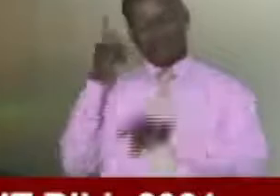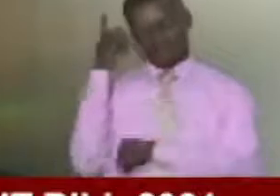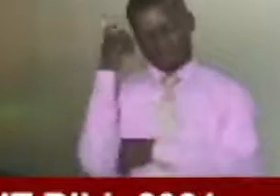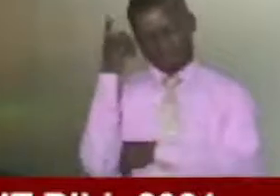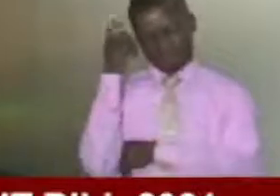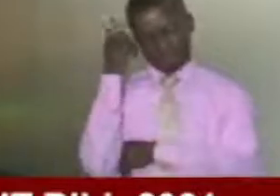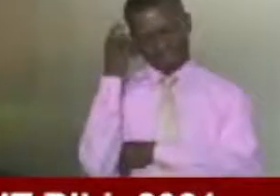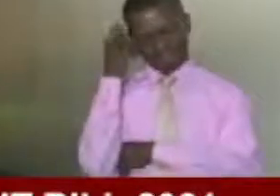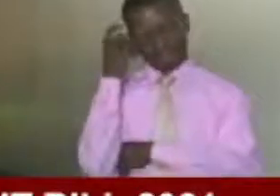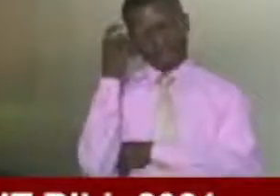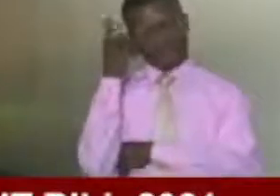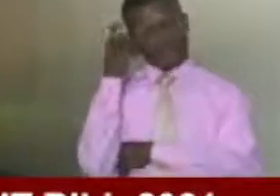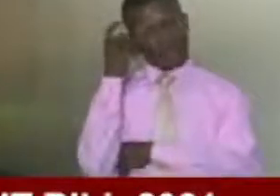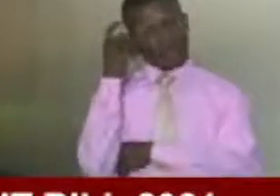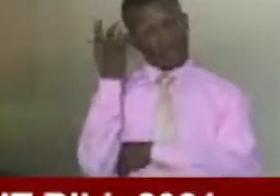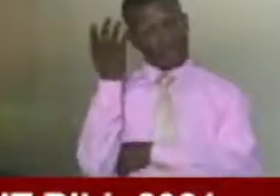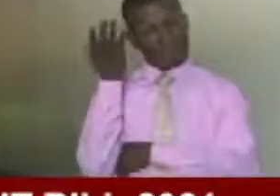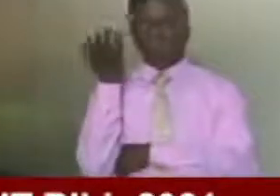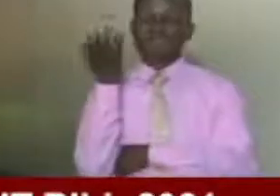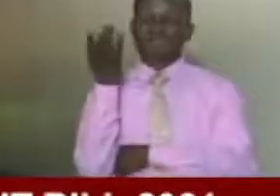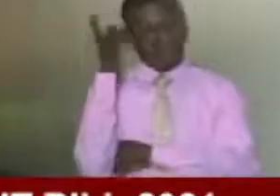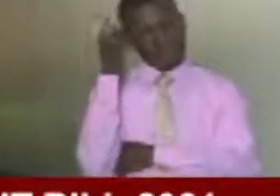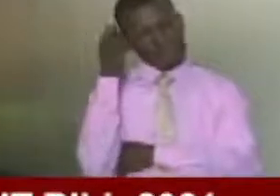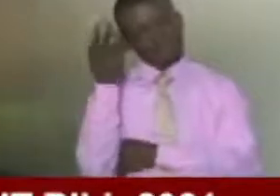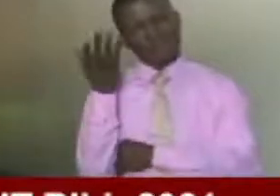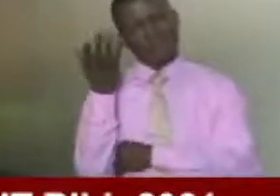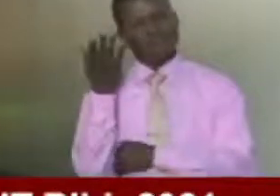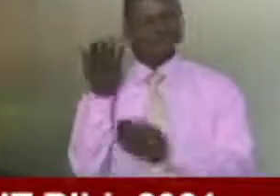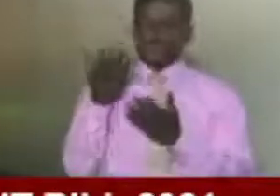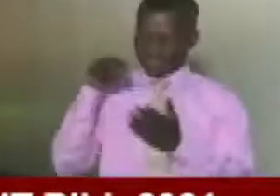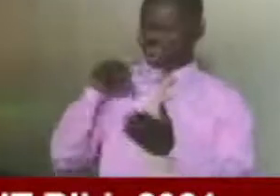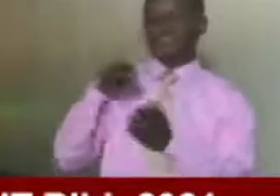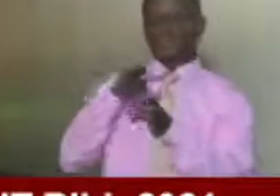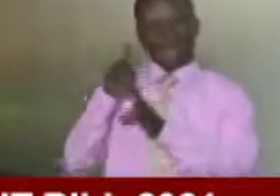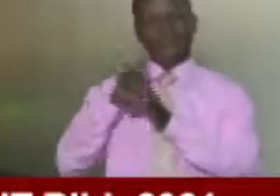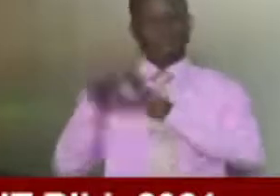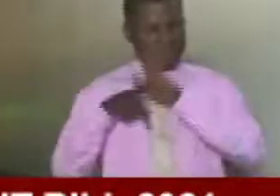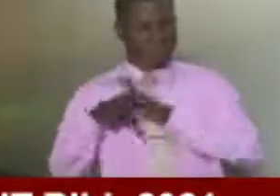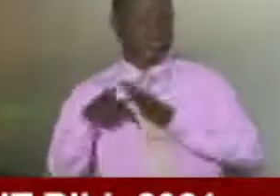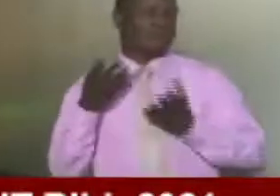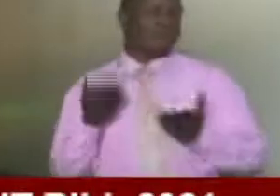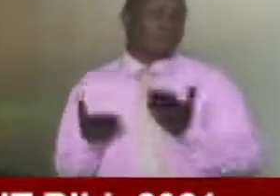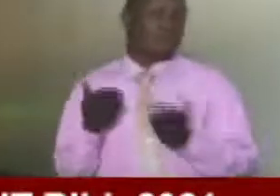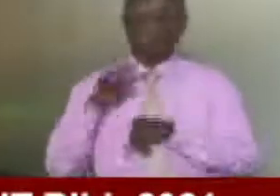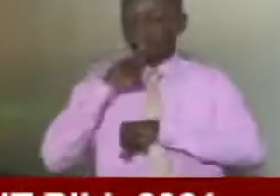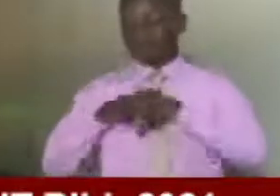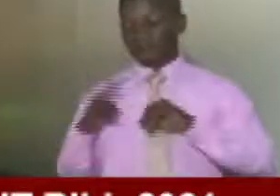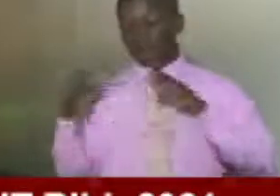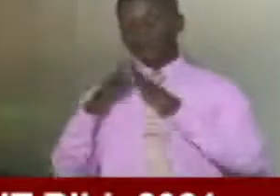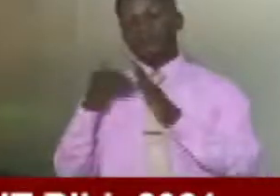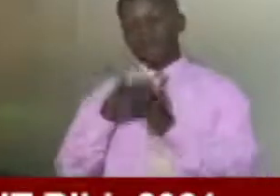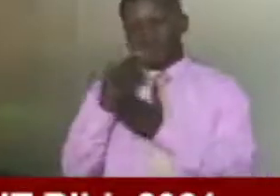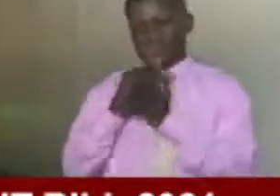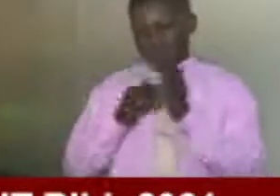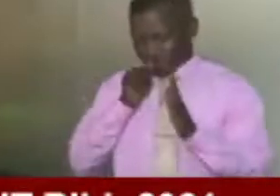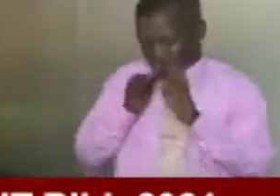are suspecting even the discussions itself, that is it not a red herring that probably the National Assembly is up to something that they have